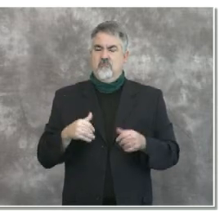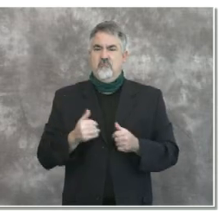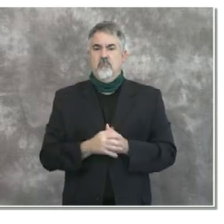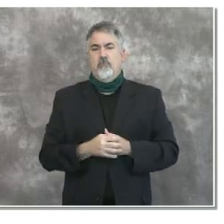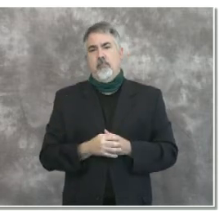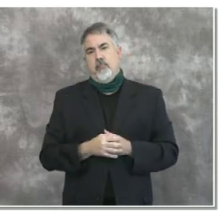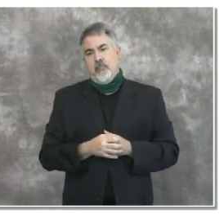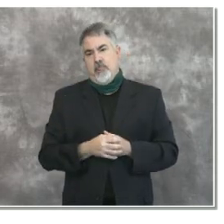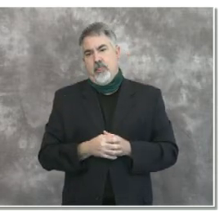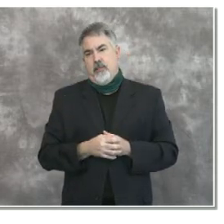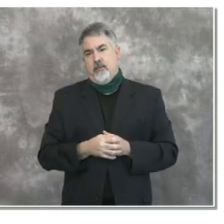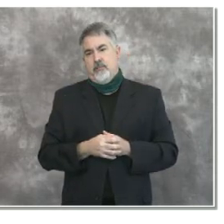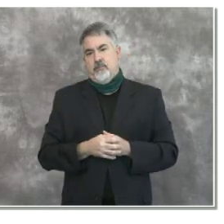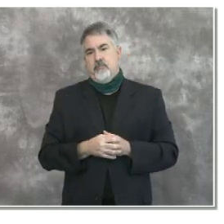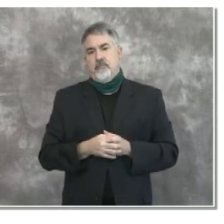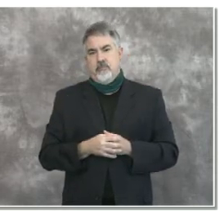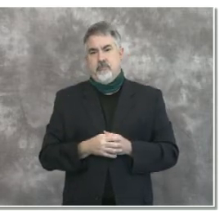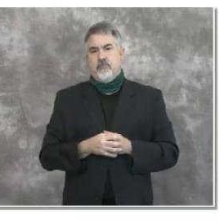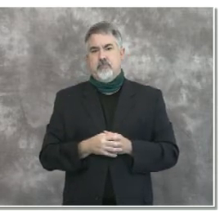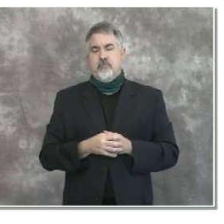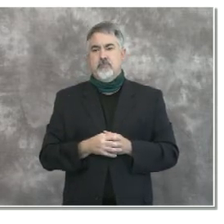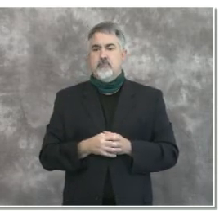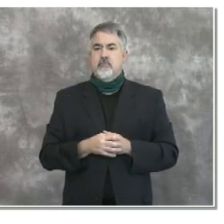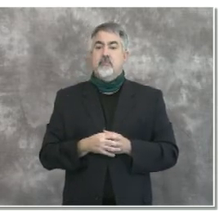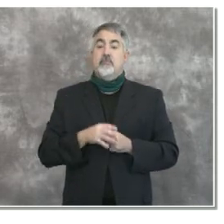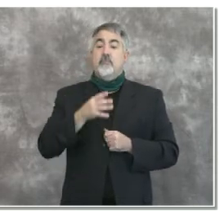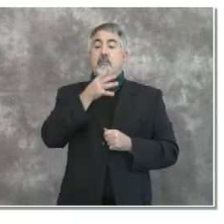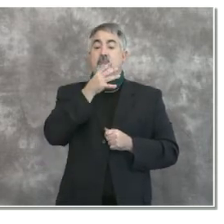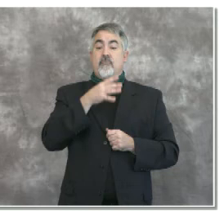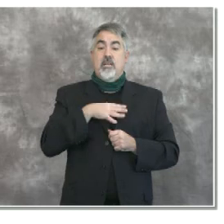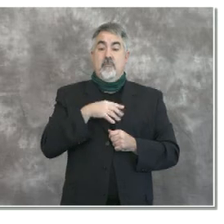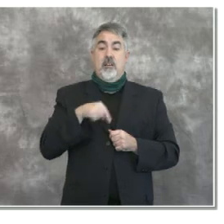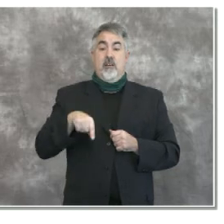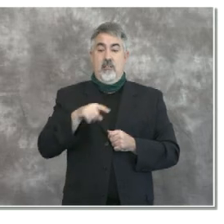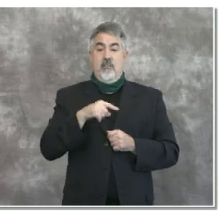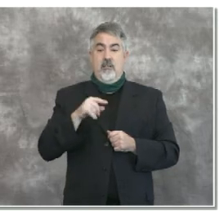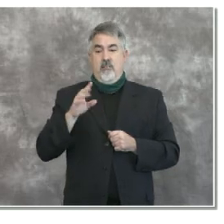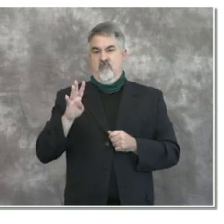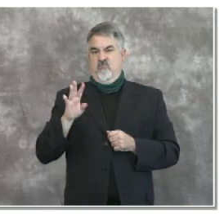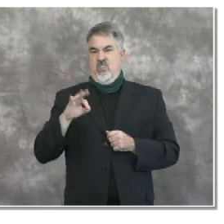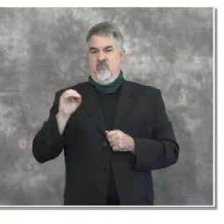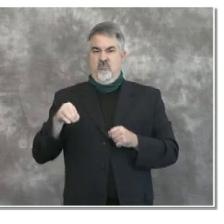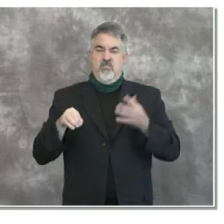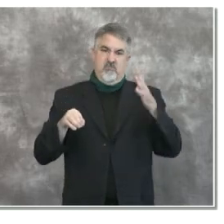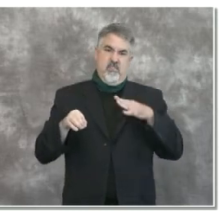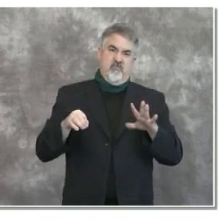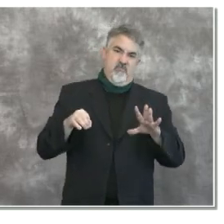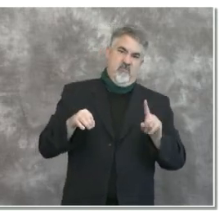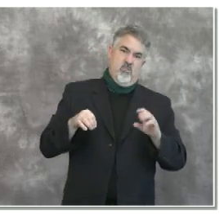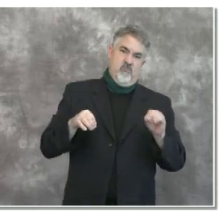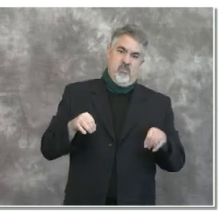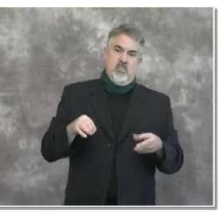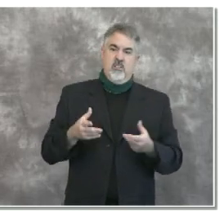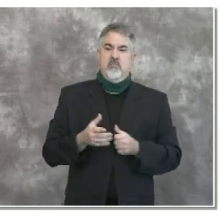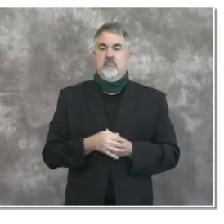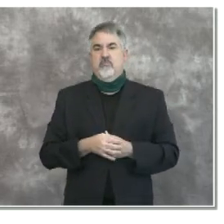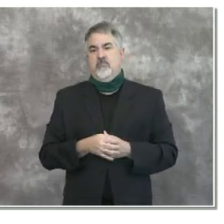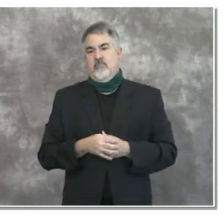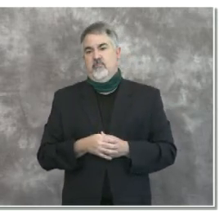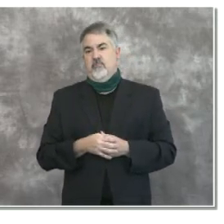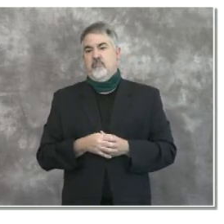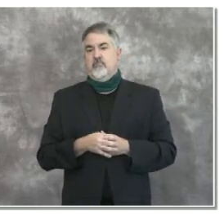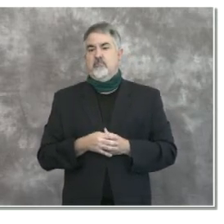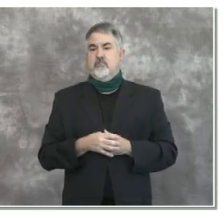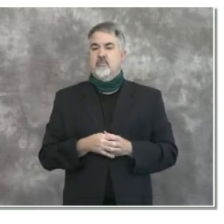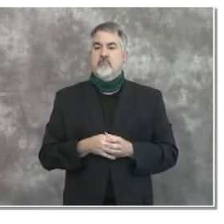1,703 individuals. Our female population represents 49% of the total number, and males represent